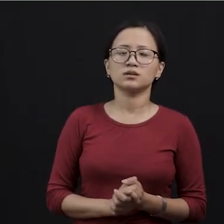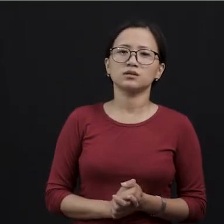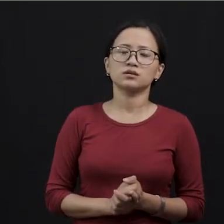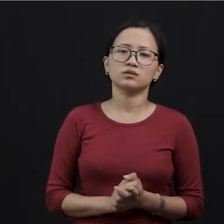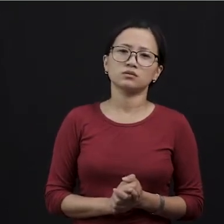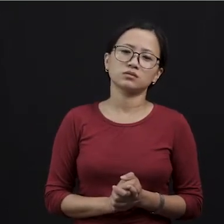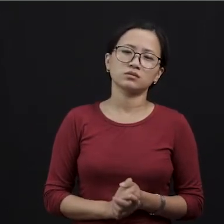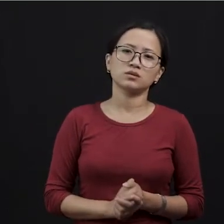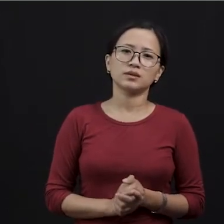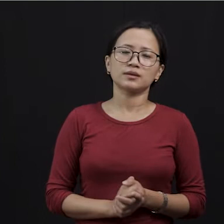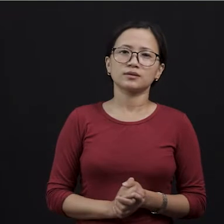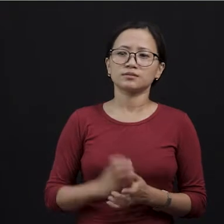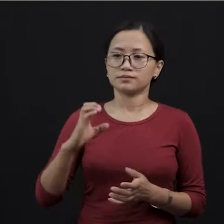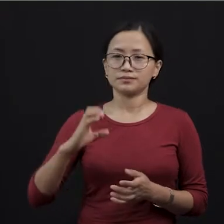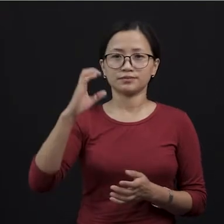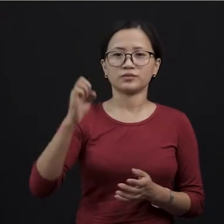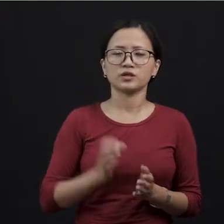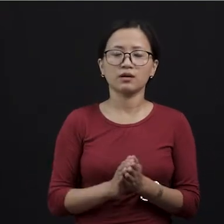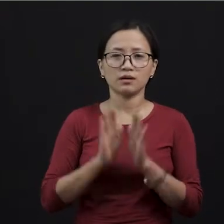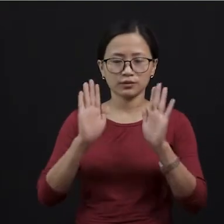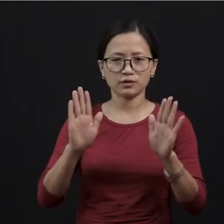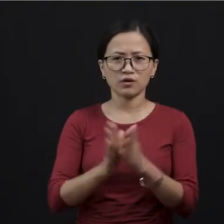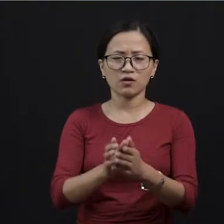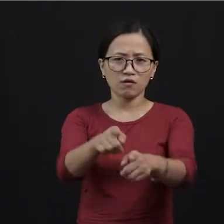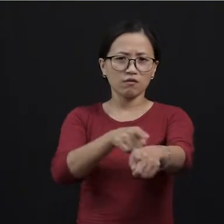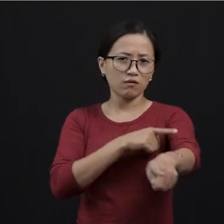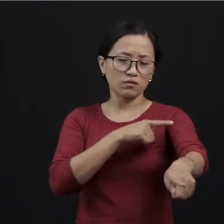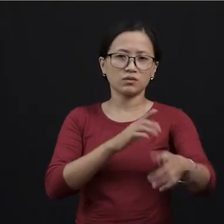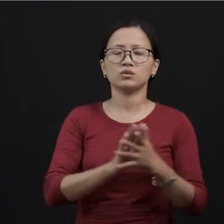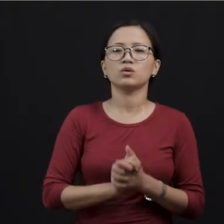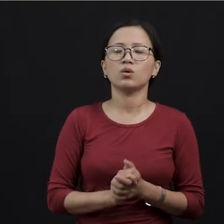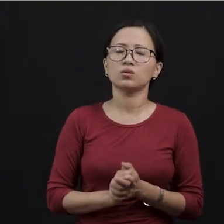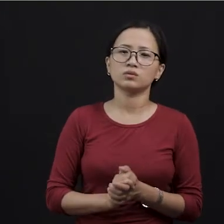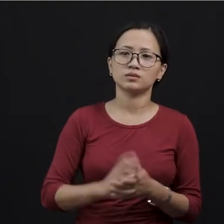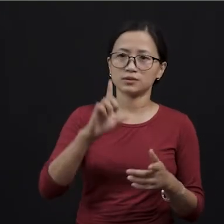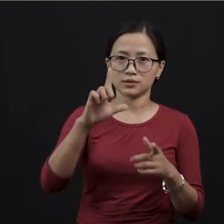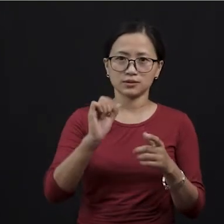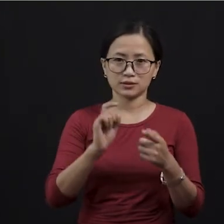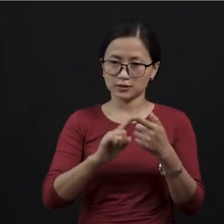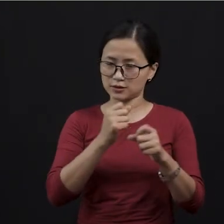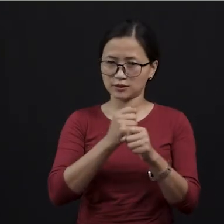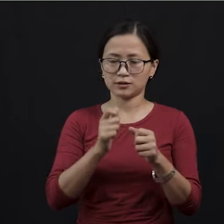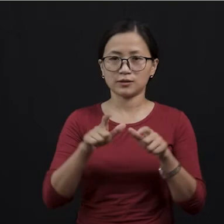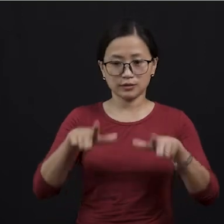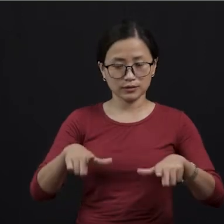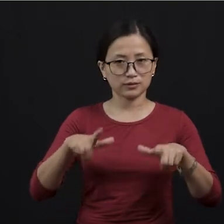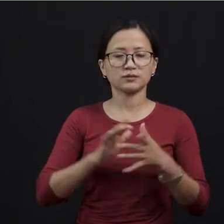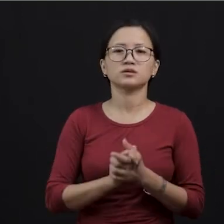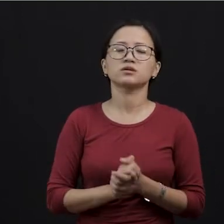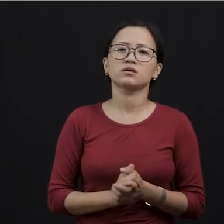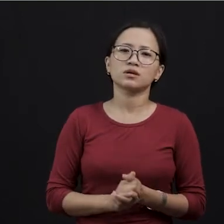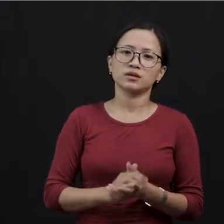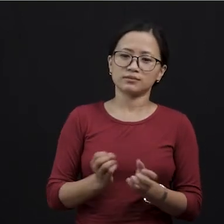camels have long legs so that they keep their body cool upward. Okay, because of the long legs,